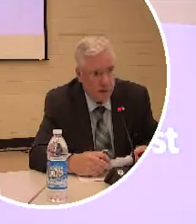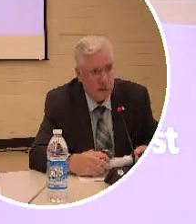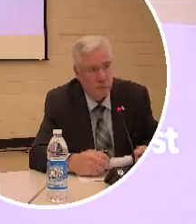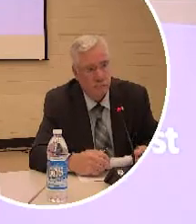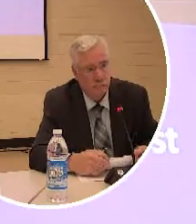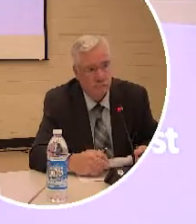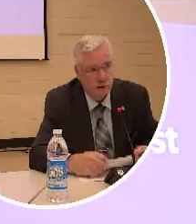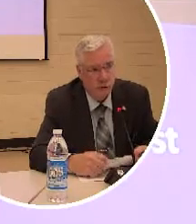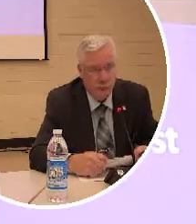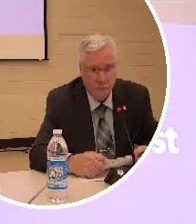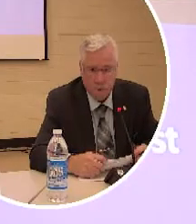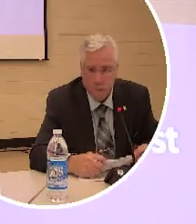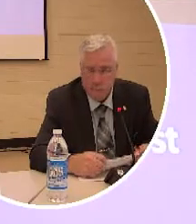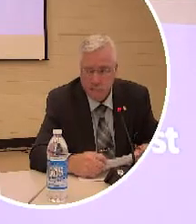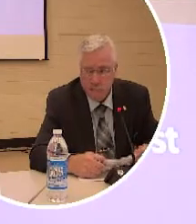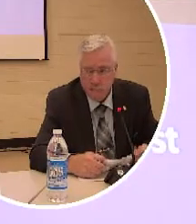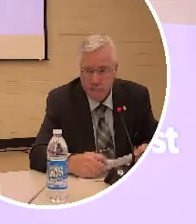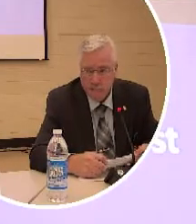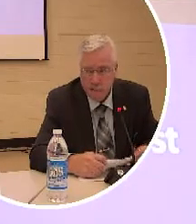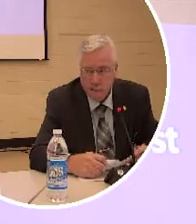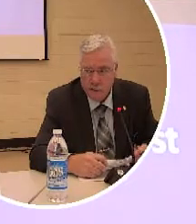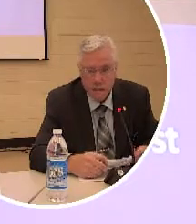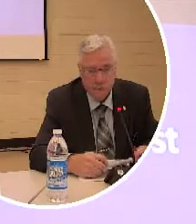Okay. Trustee Ryan?